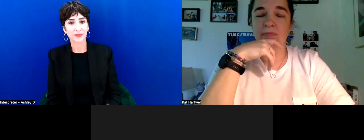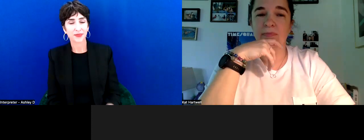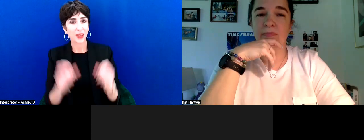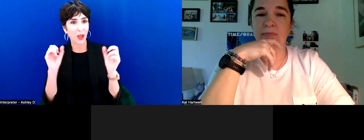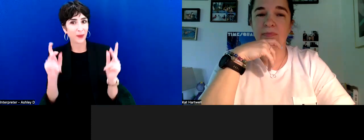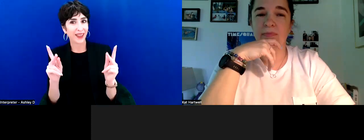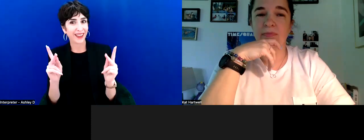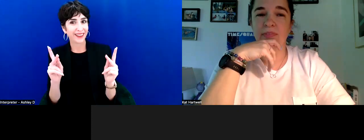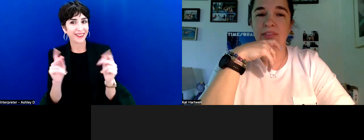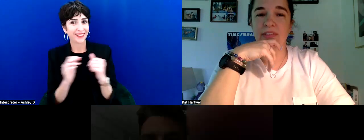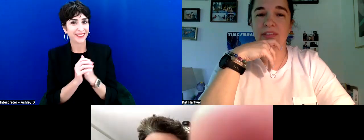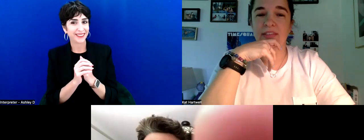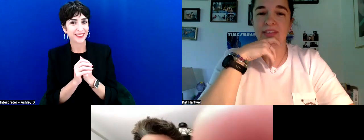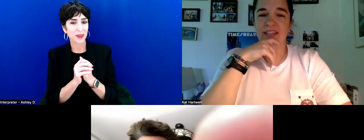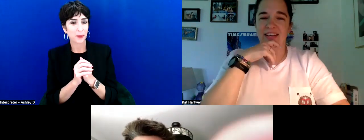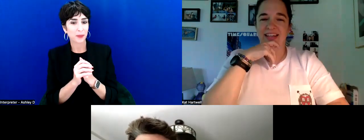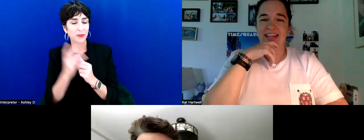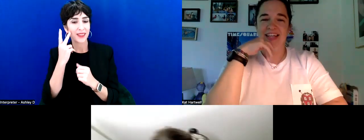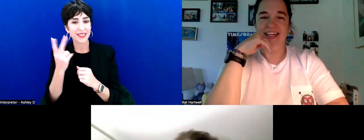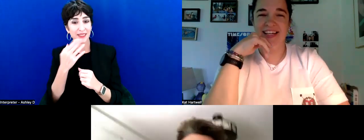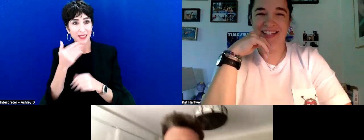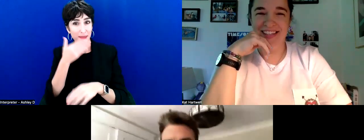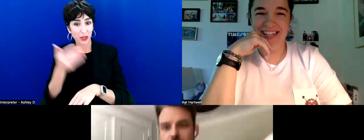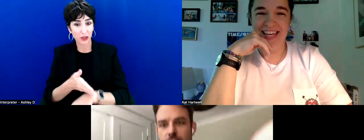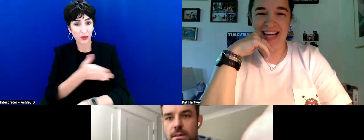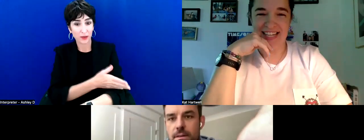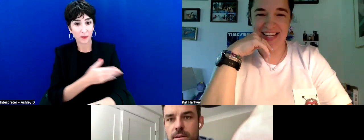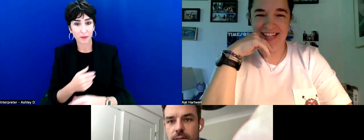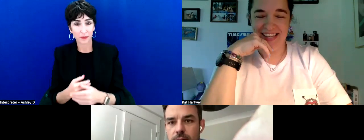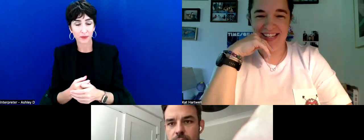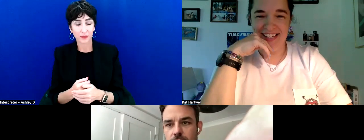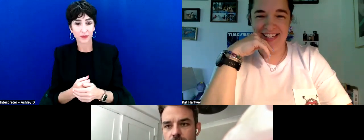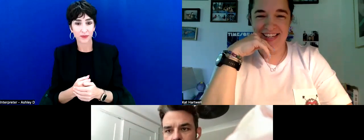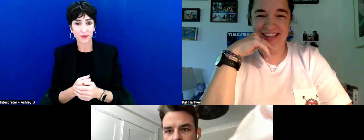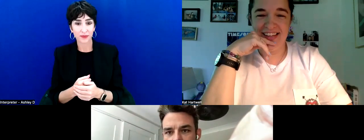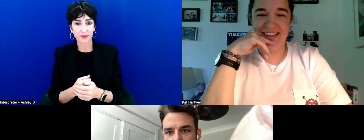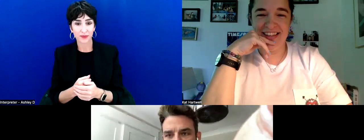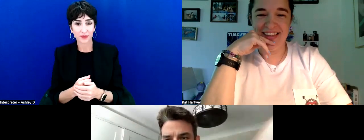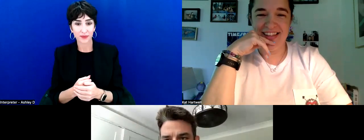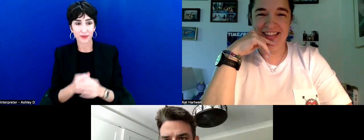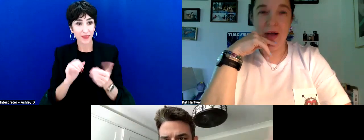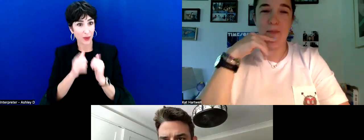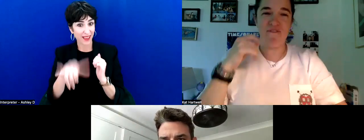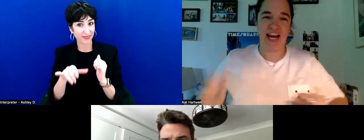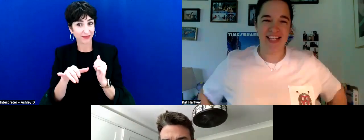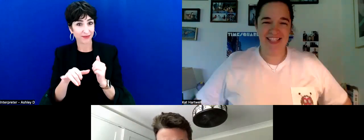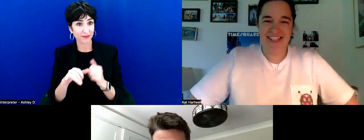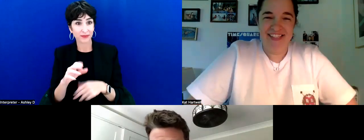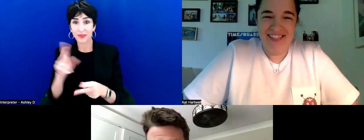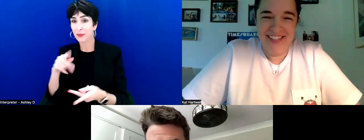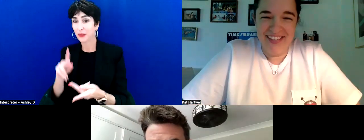Okay. Let's see if this is better. Yeah, How's that?